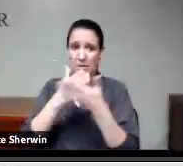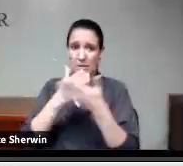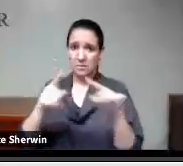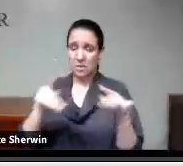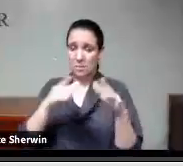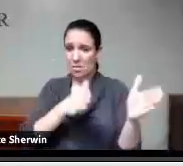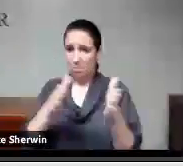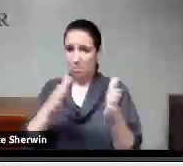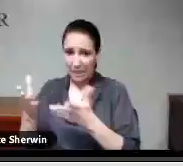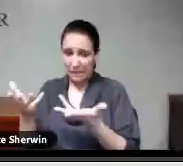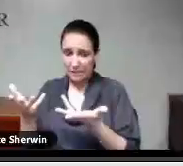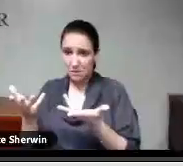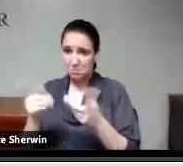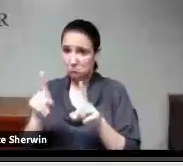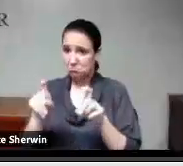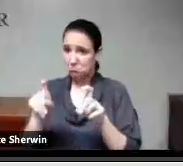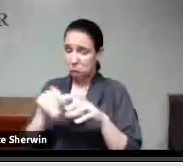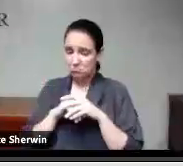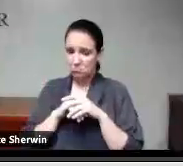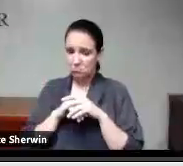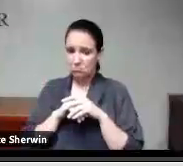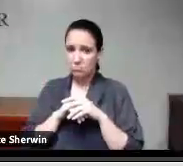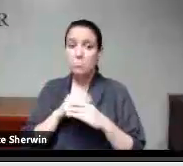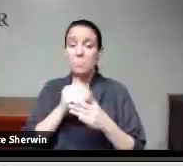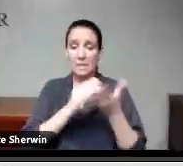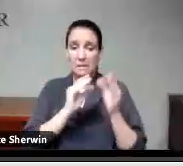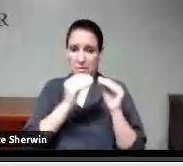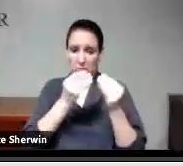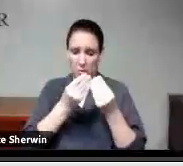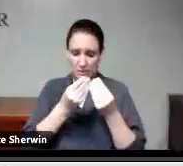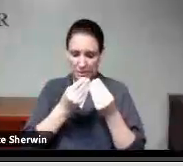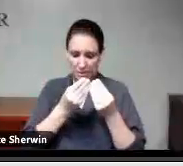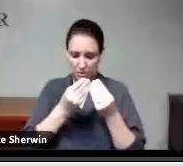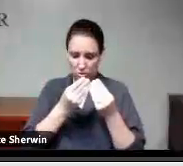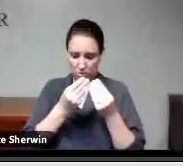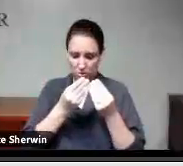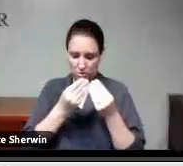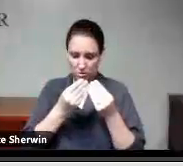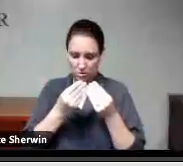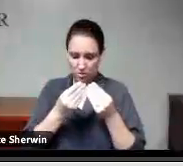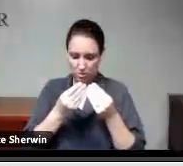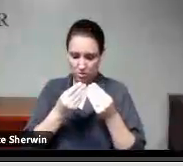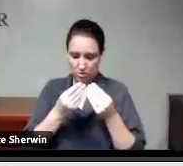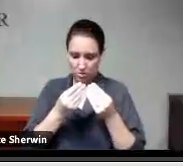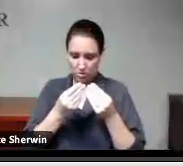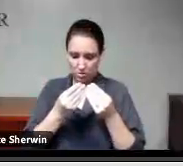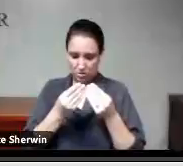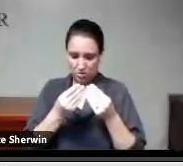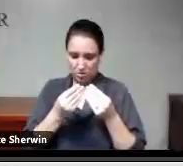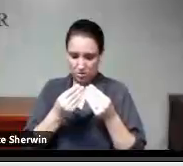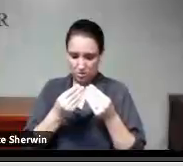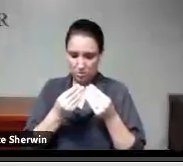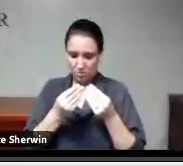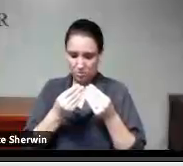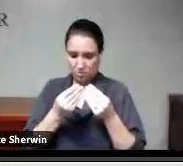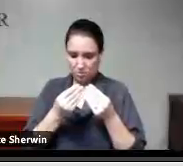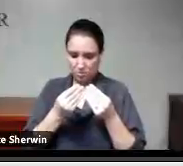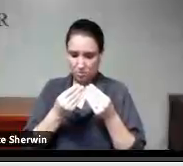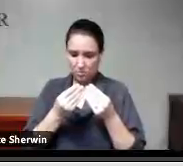So some of the ways that this happens in some organizations is where a level